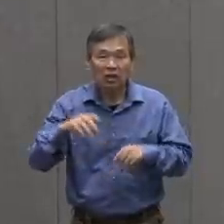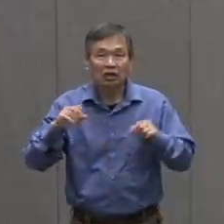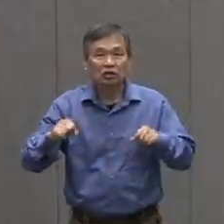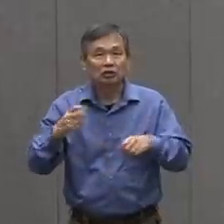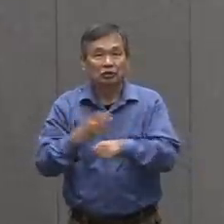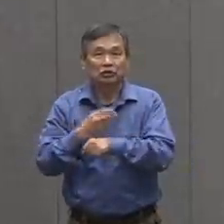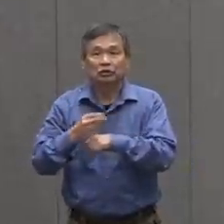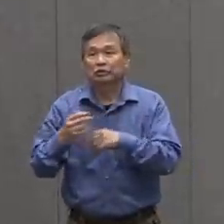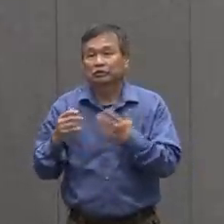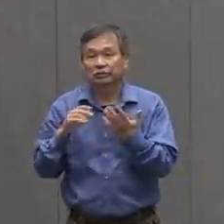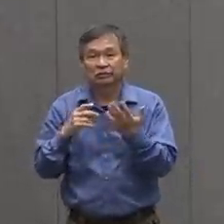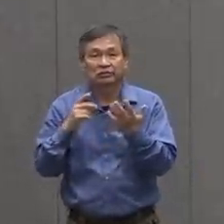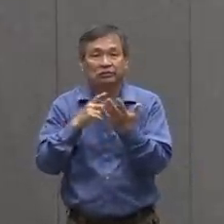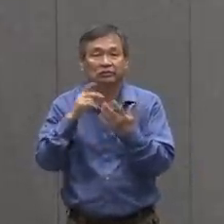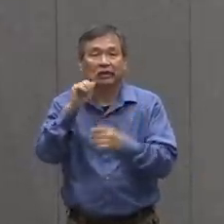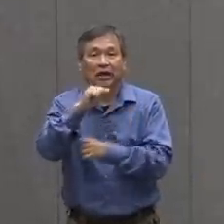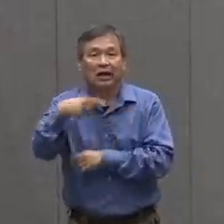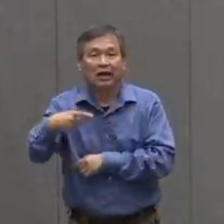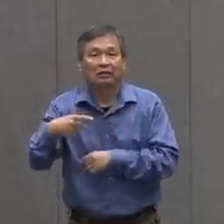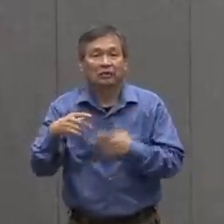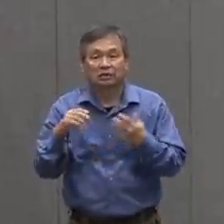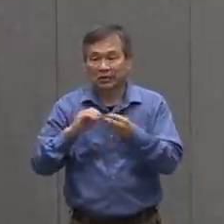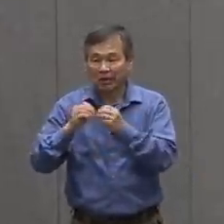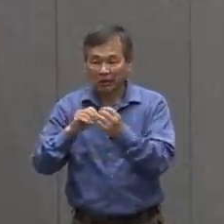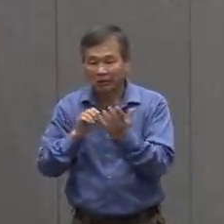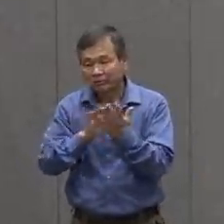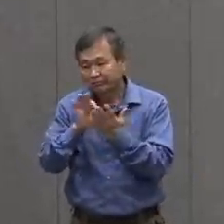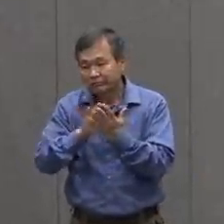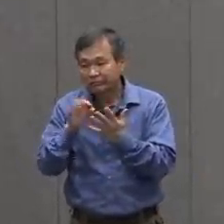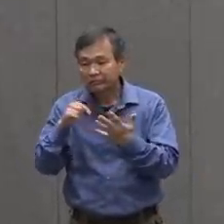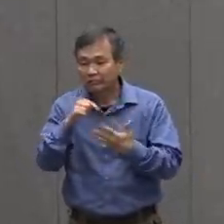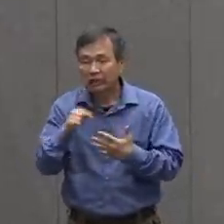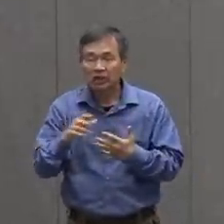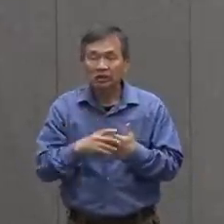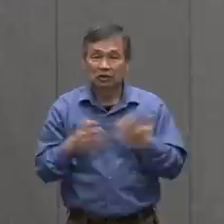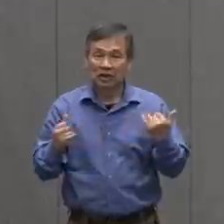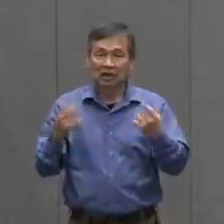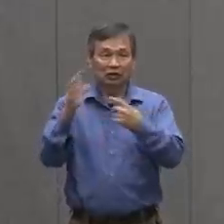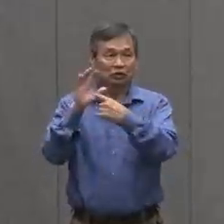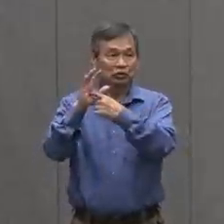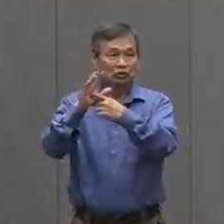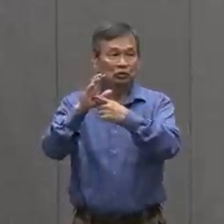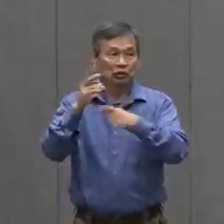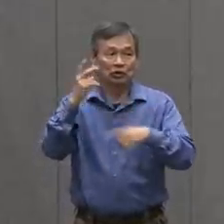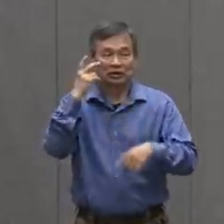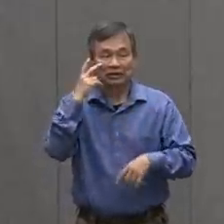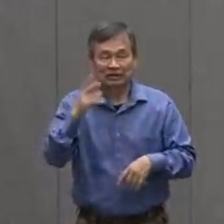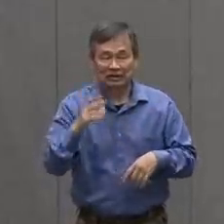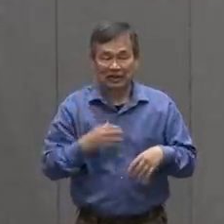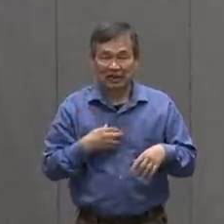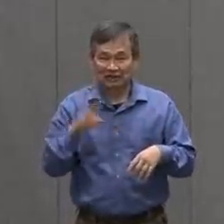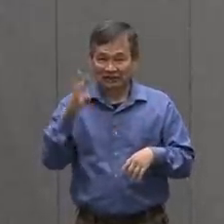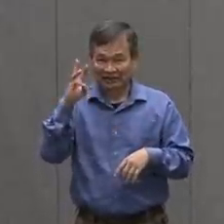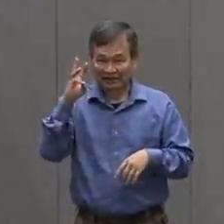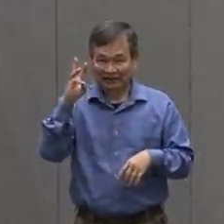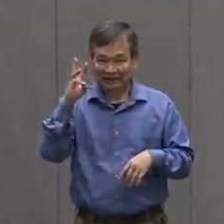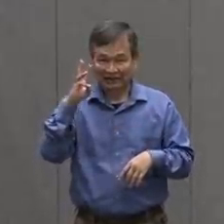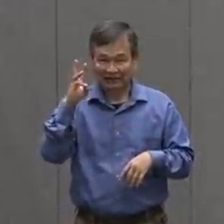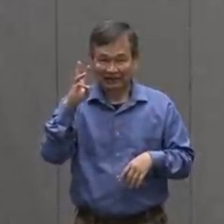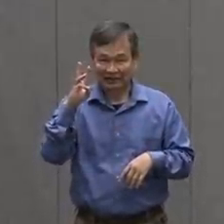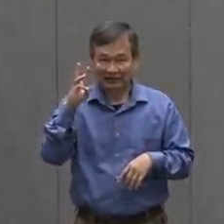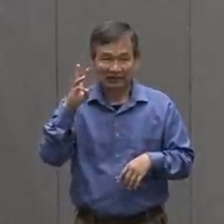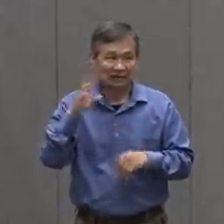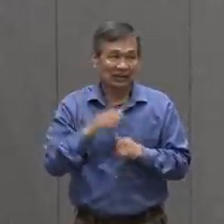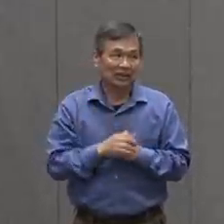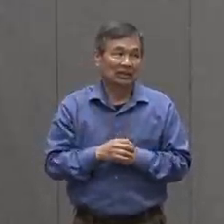internet. So that's pretty cool. So now I have my 6 pieces, my 6 squares, and looks kind of like a T,